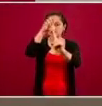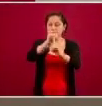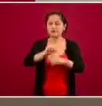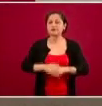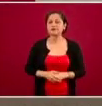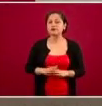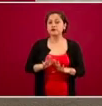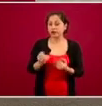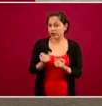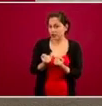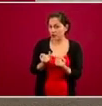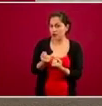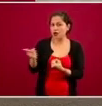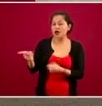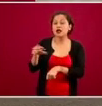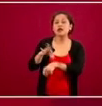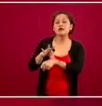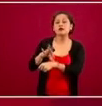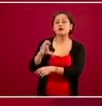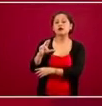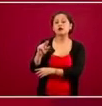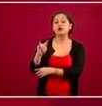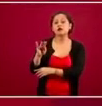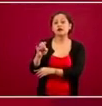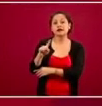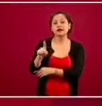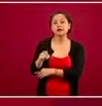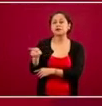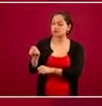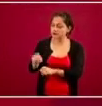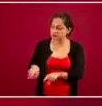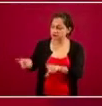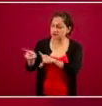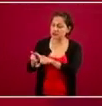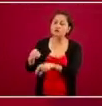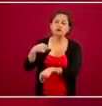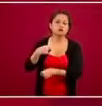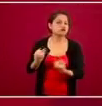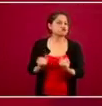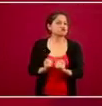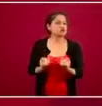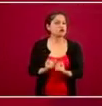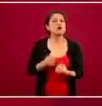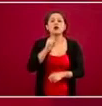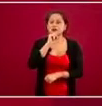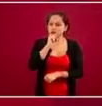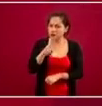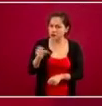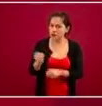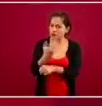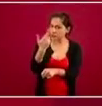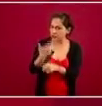extra mile when contributing for the better and the higher cause, which is our people.